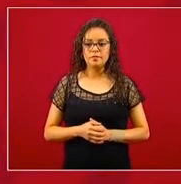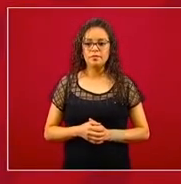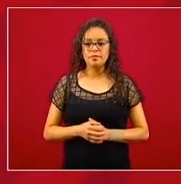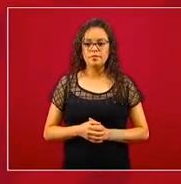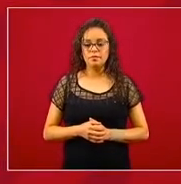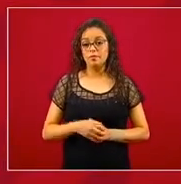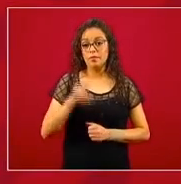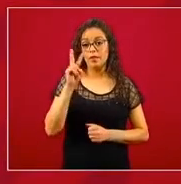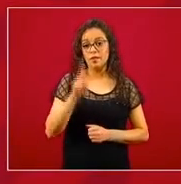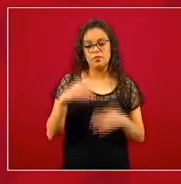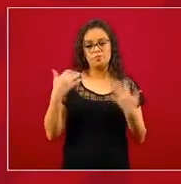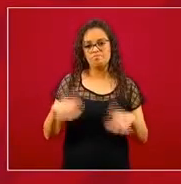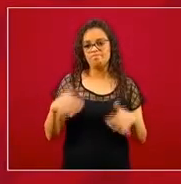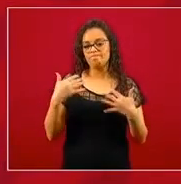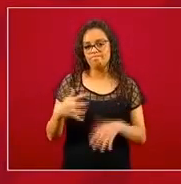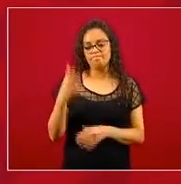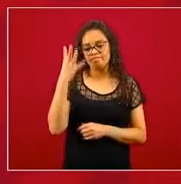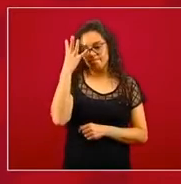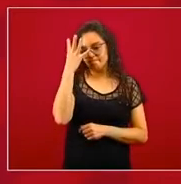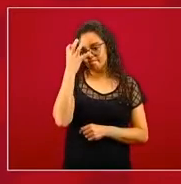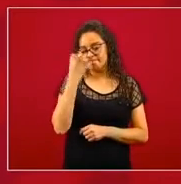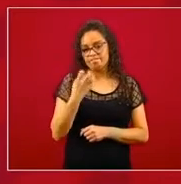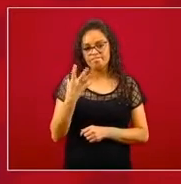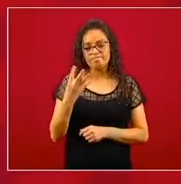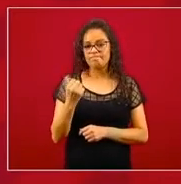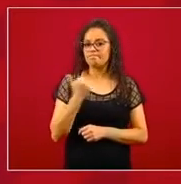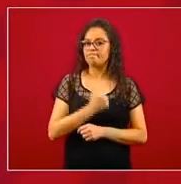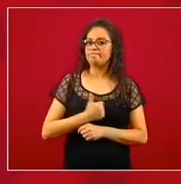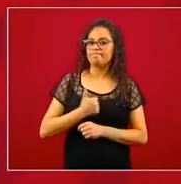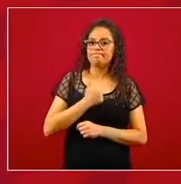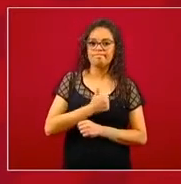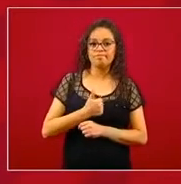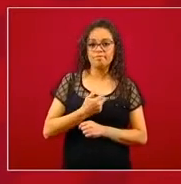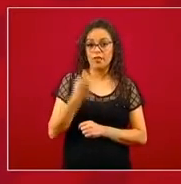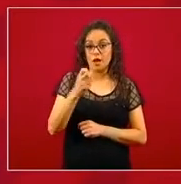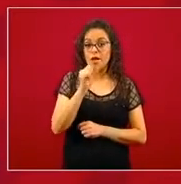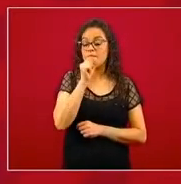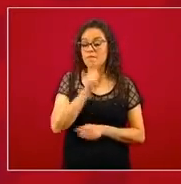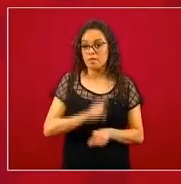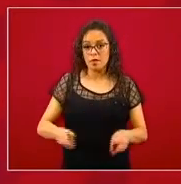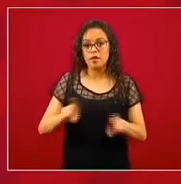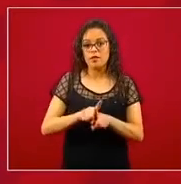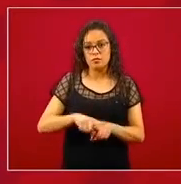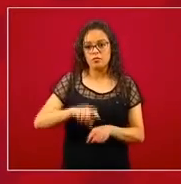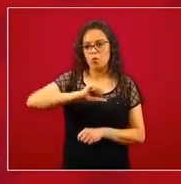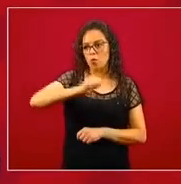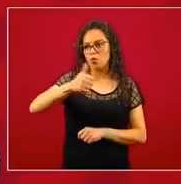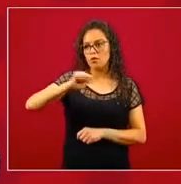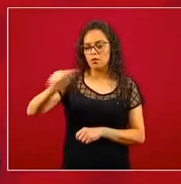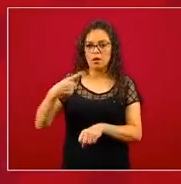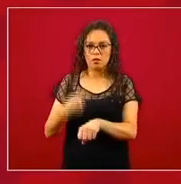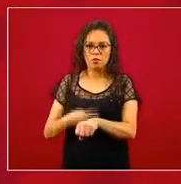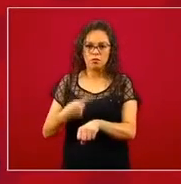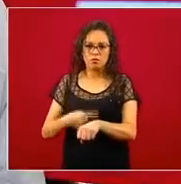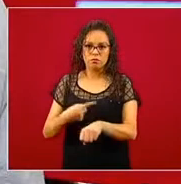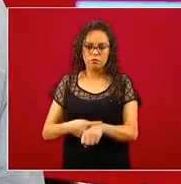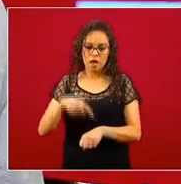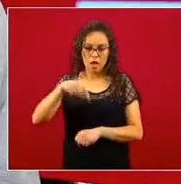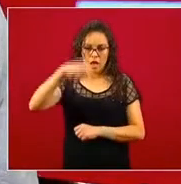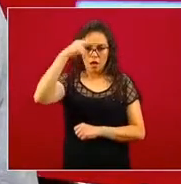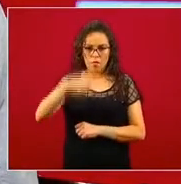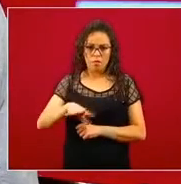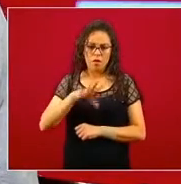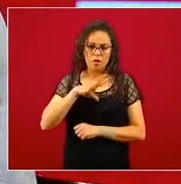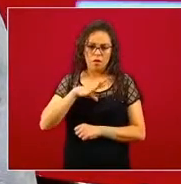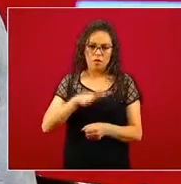to those children who are now orphans due to SARS-CoV-2, and how are you working with this topic?